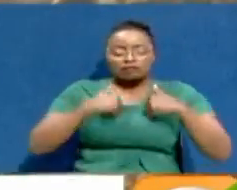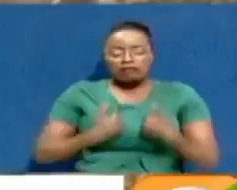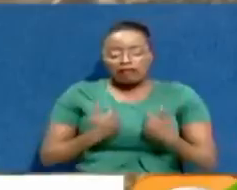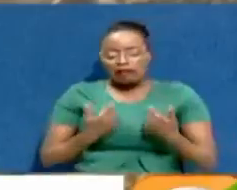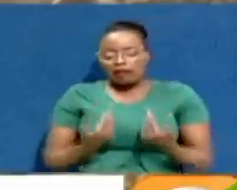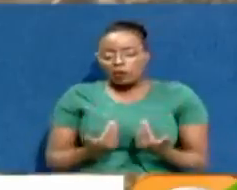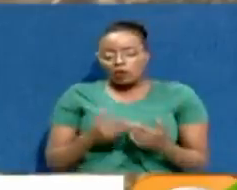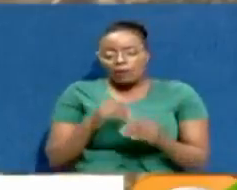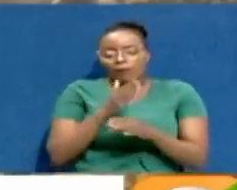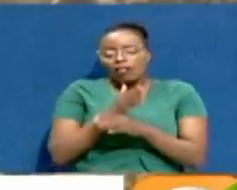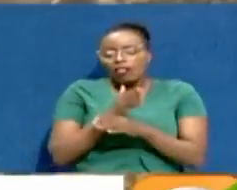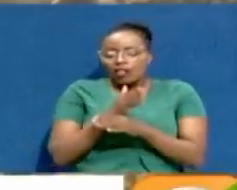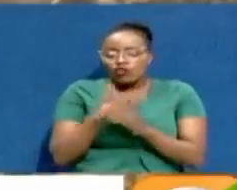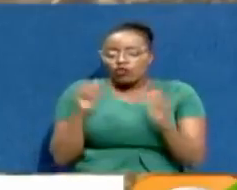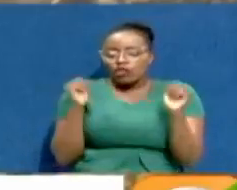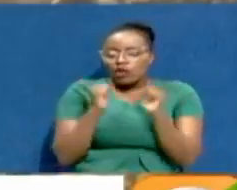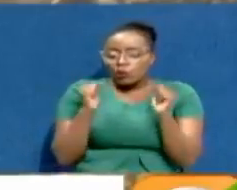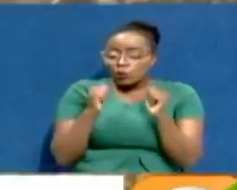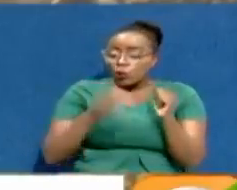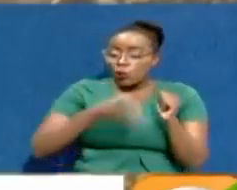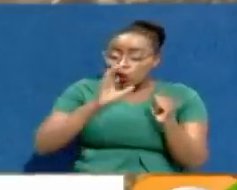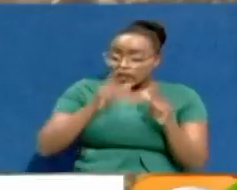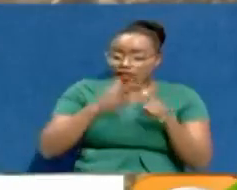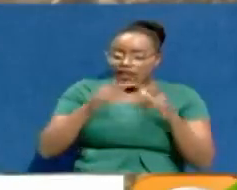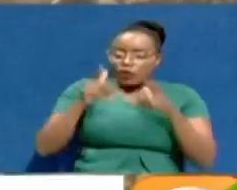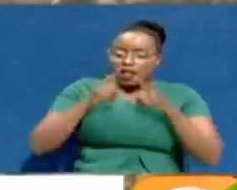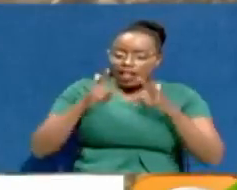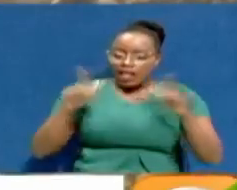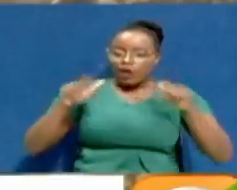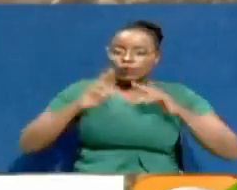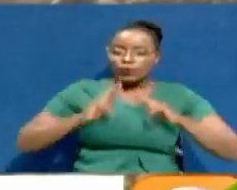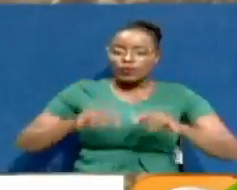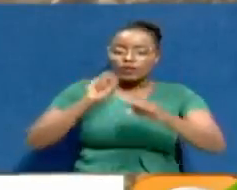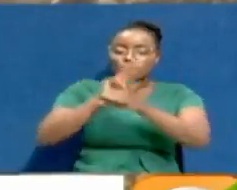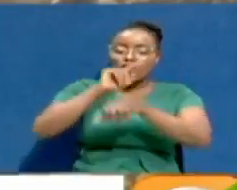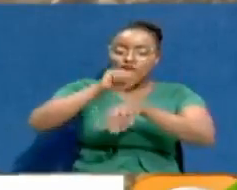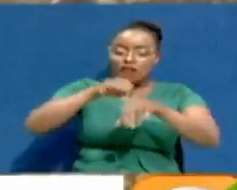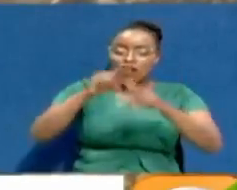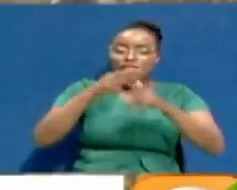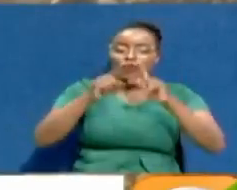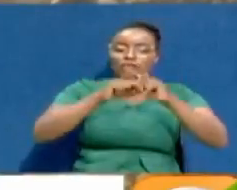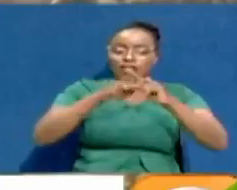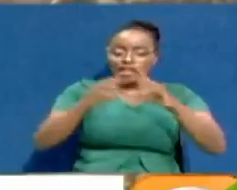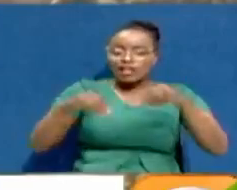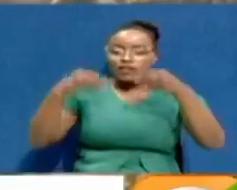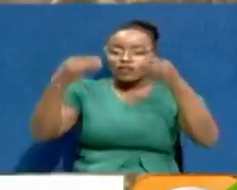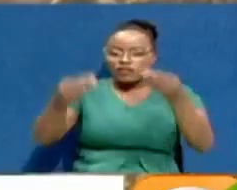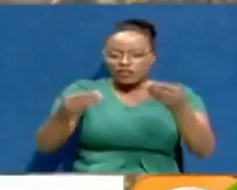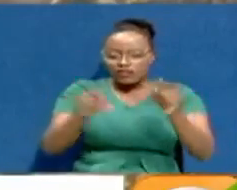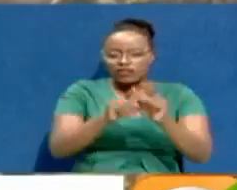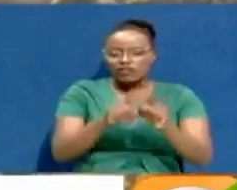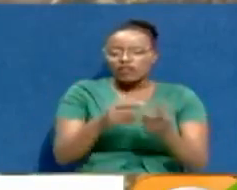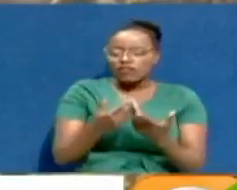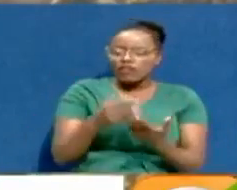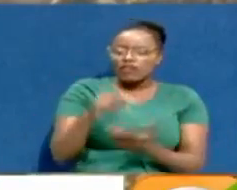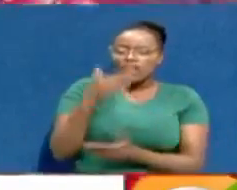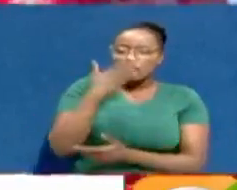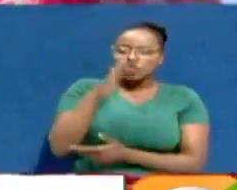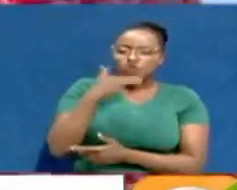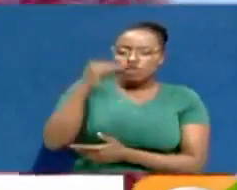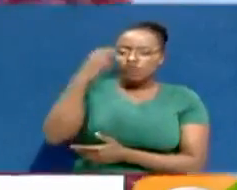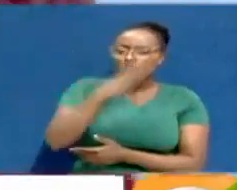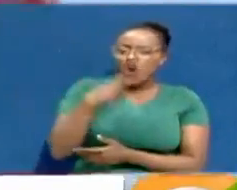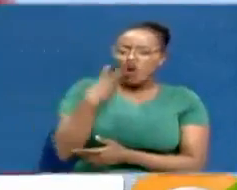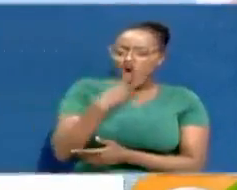sasingina amekaa kwa maji sana, tunapatia relax for 12 hours, alafu tunaanza kupatia ORS, oral rehydration salts.